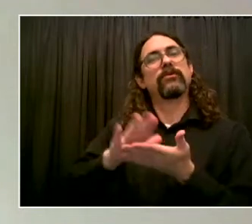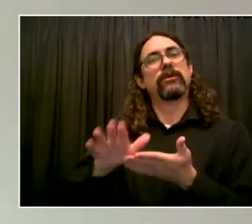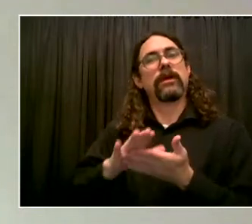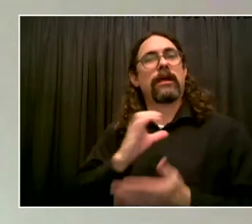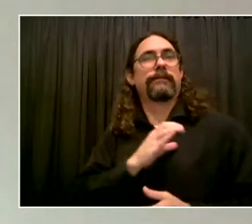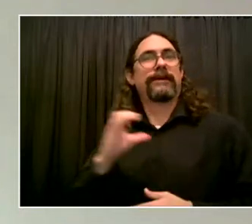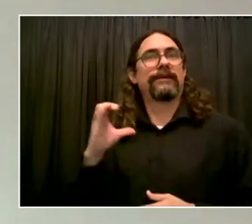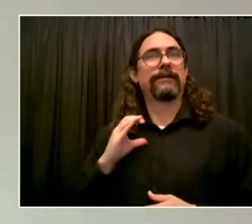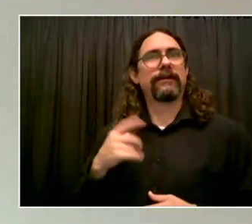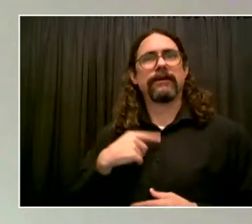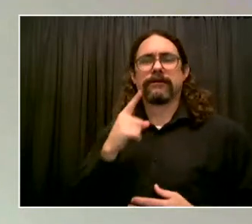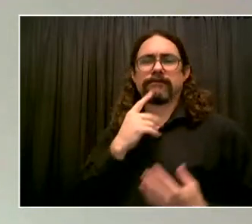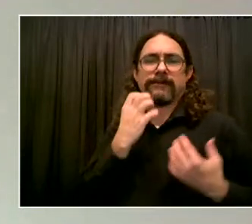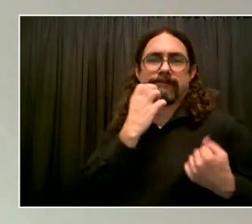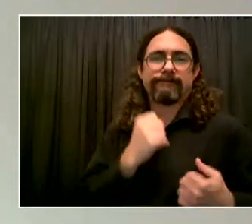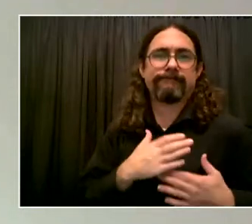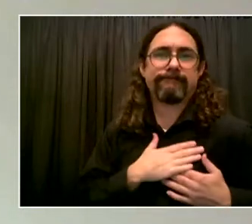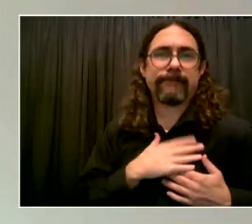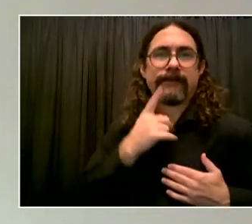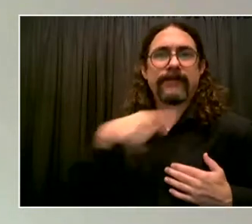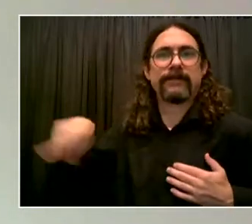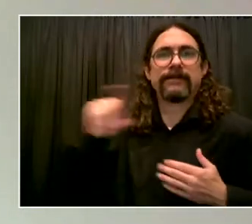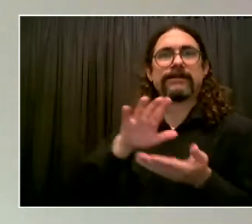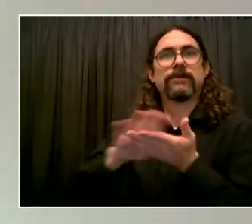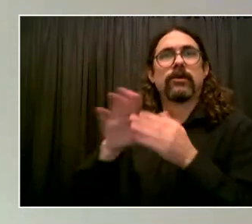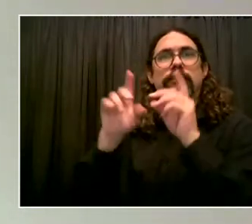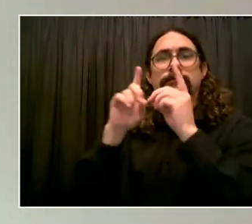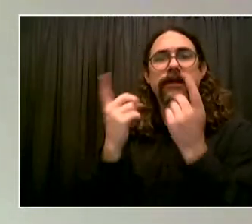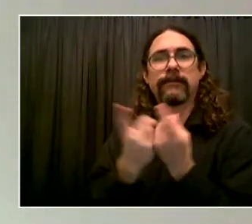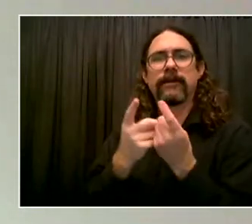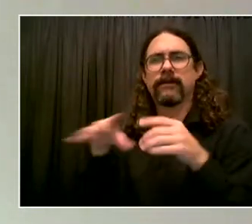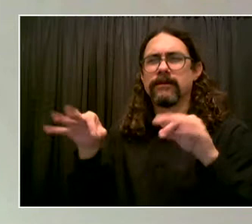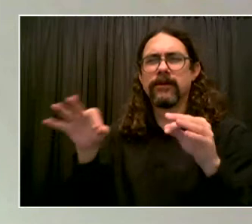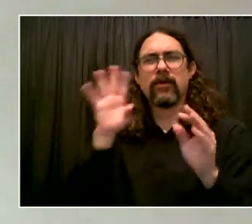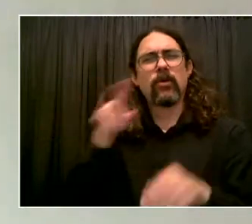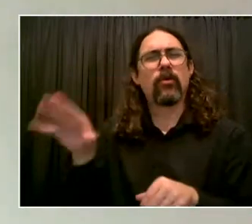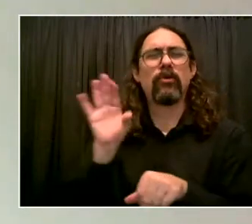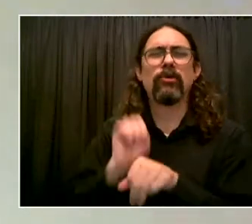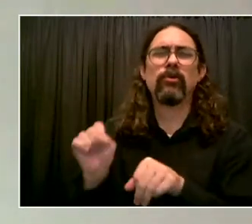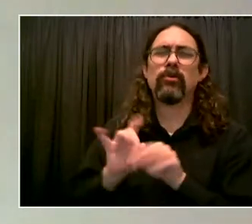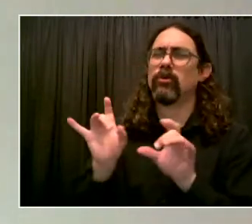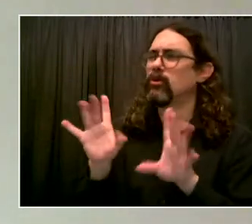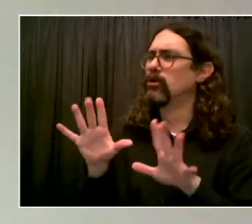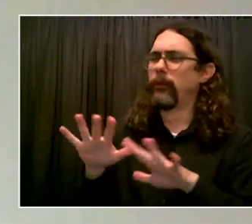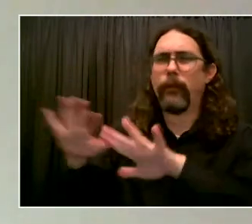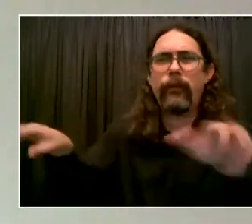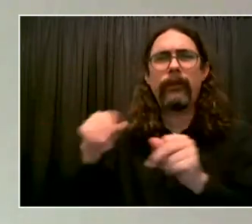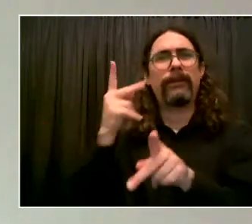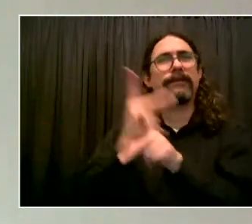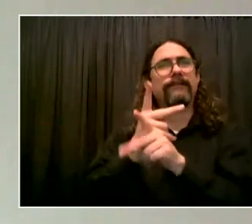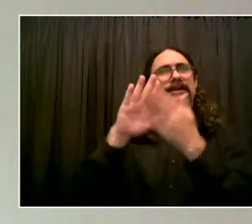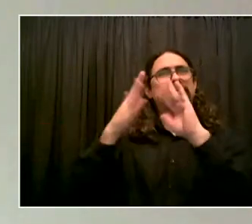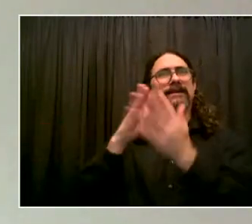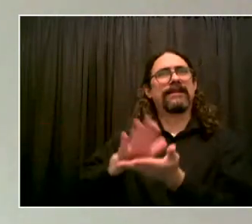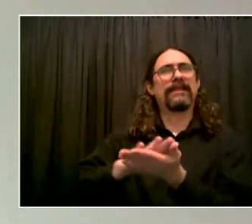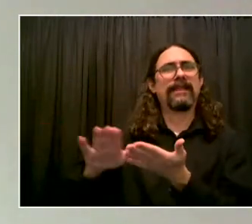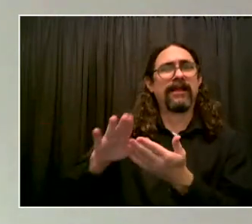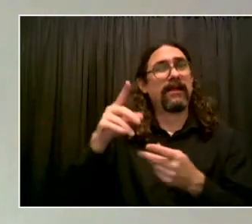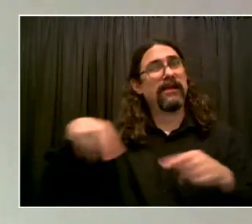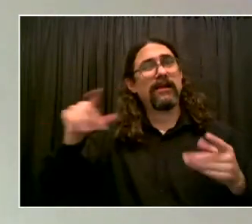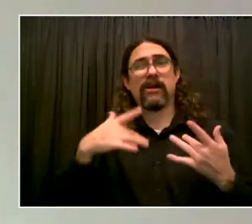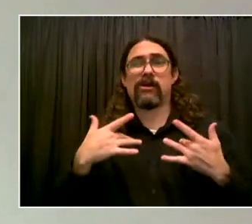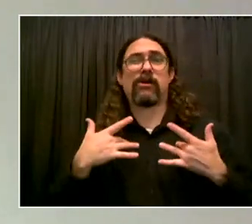picking up our trash, so much so that when it doesn't get picked up, we notice it right away. I want to thank you all who took it before